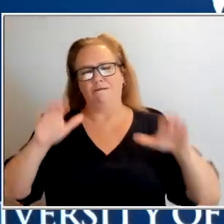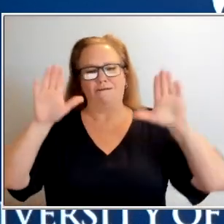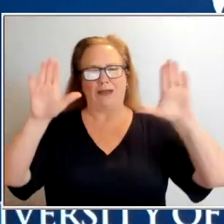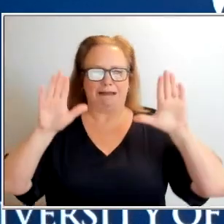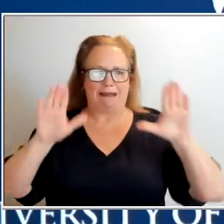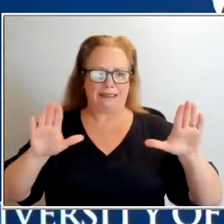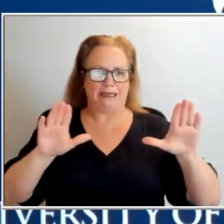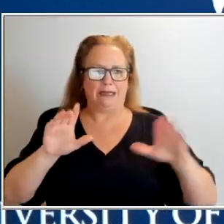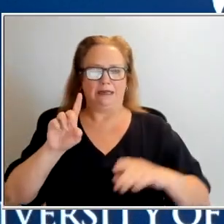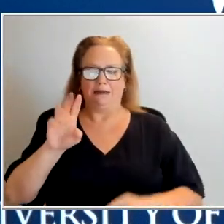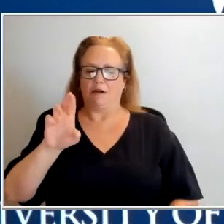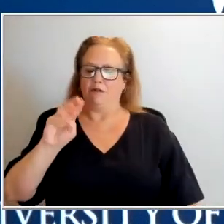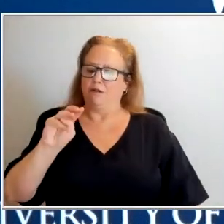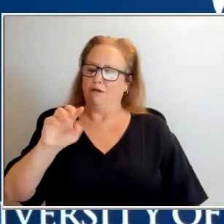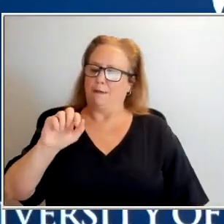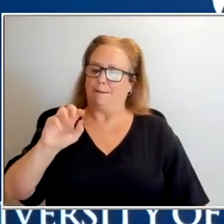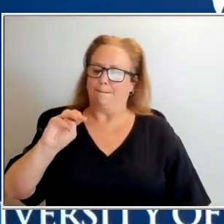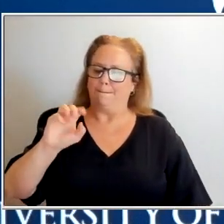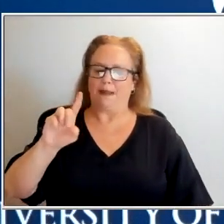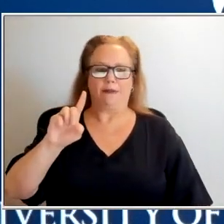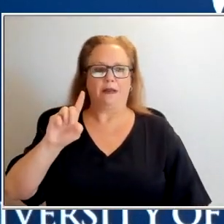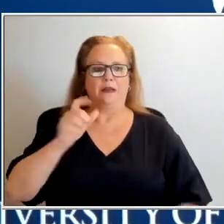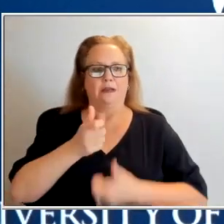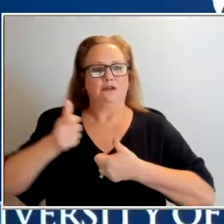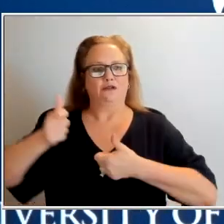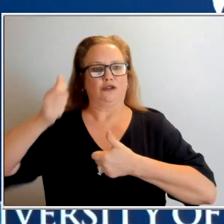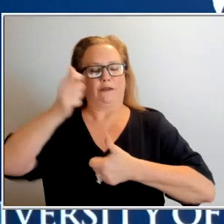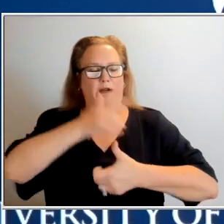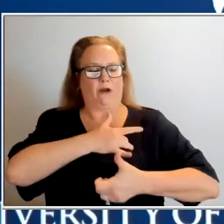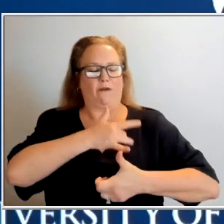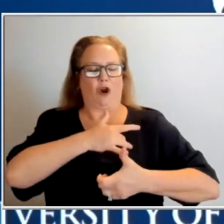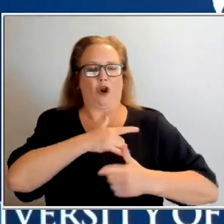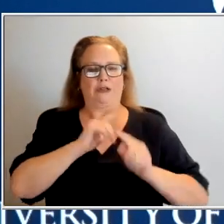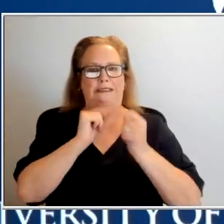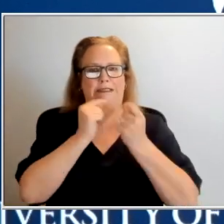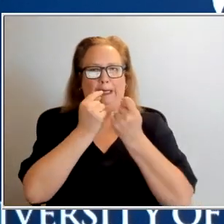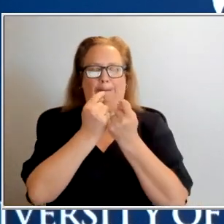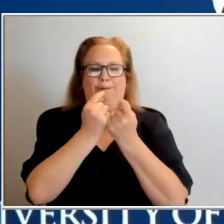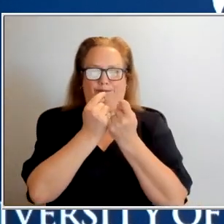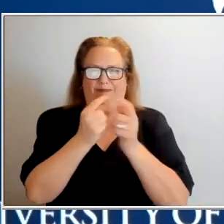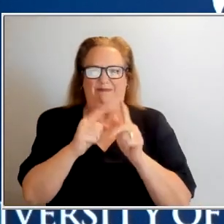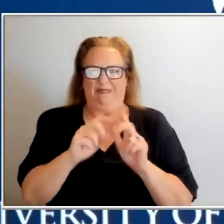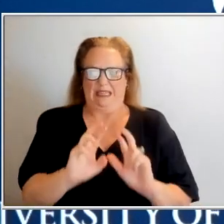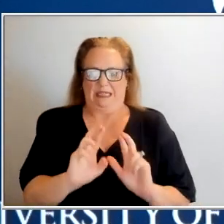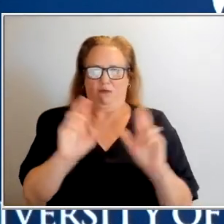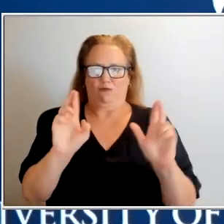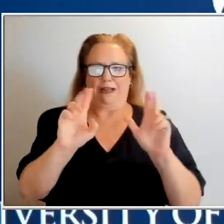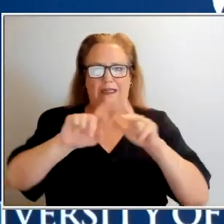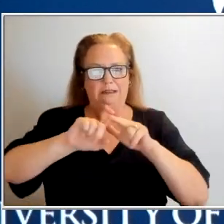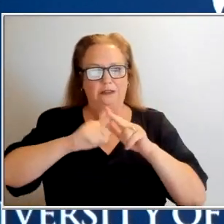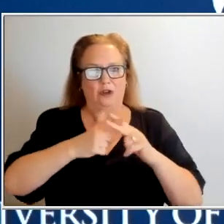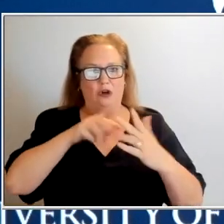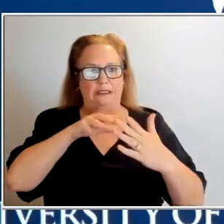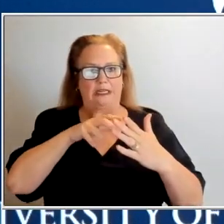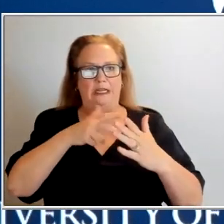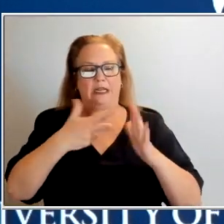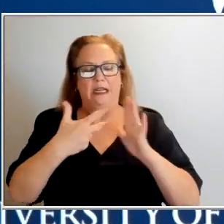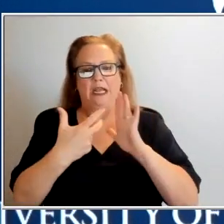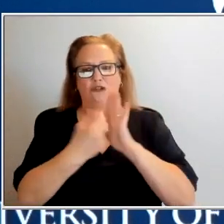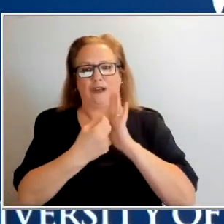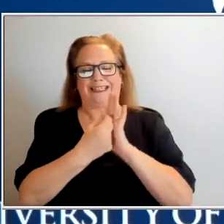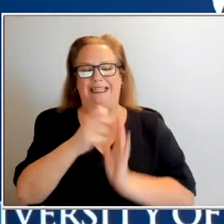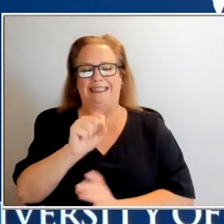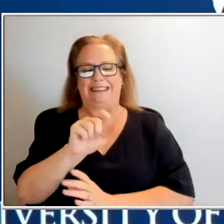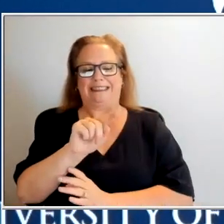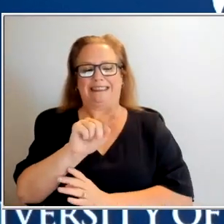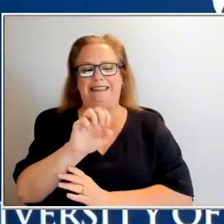Dr. Mammon, who is the chief of our advanced heart failure team, is about to start a study injecting some stem cells in the heart